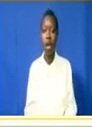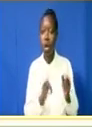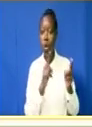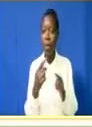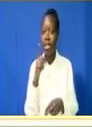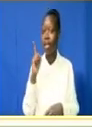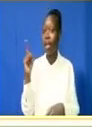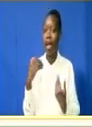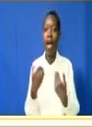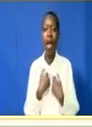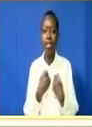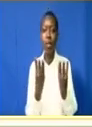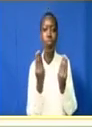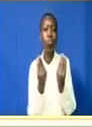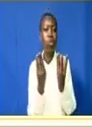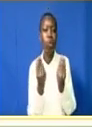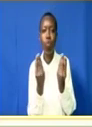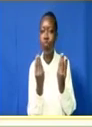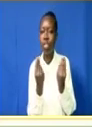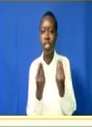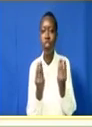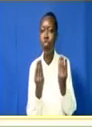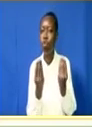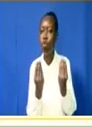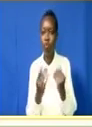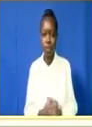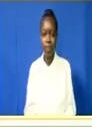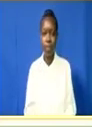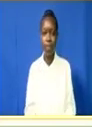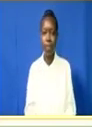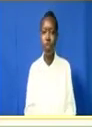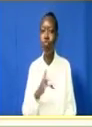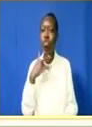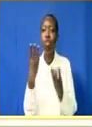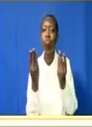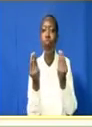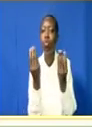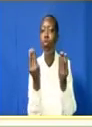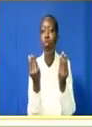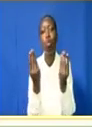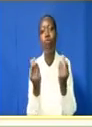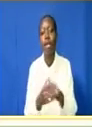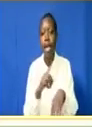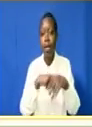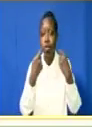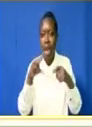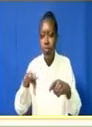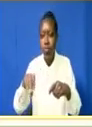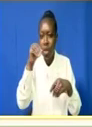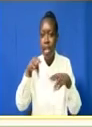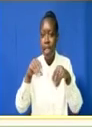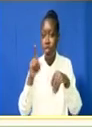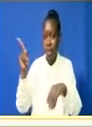it has smooth texture. Okay. Texture is the feel, the smoothness or roughness. Okay. So this clay